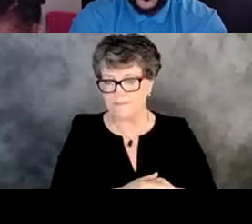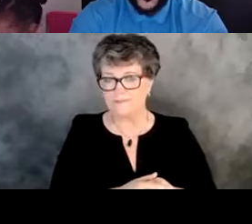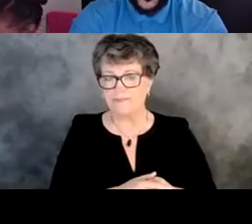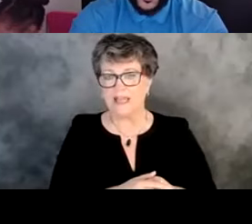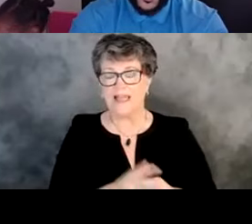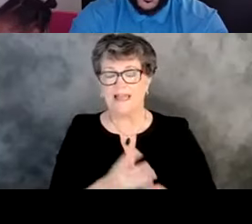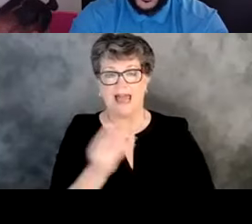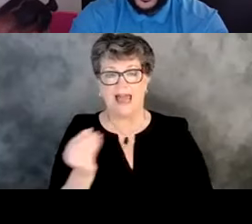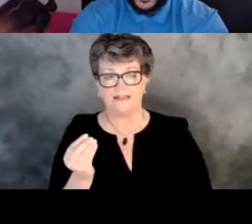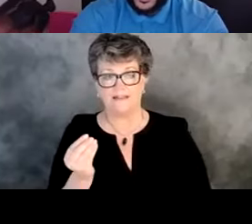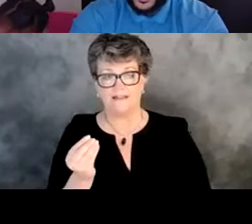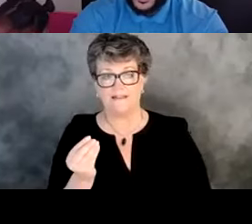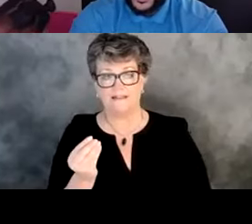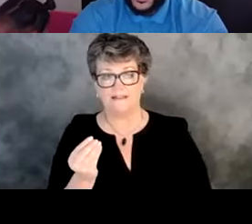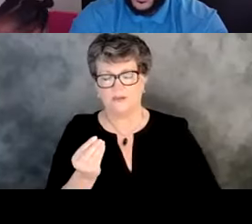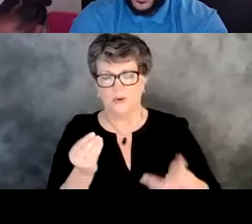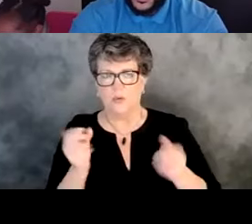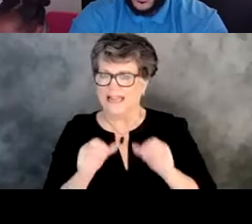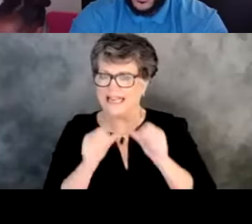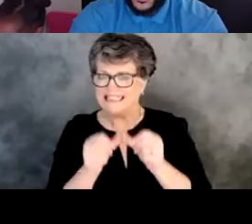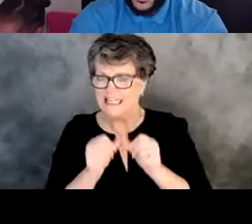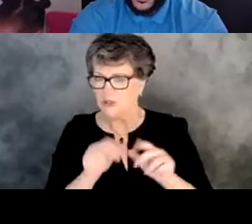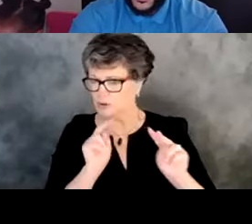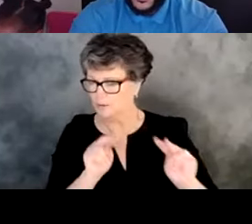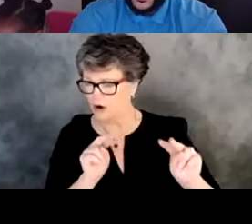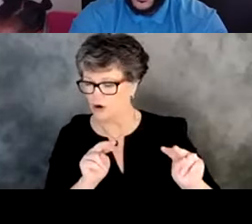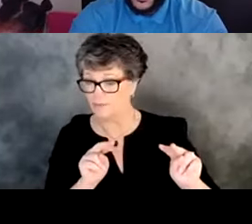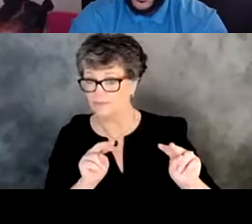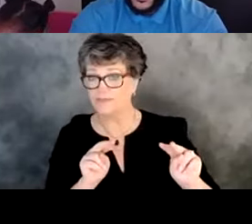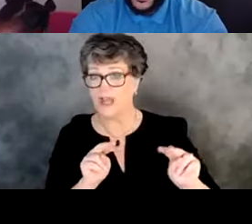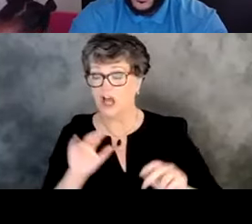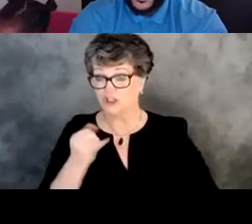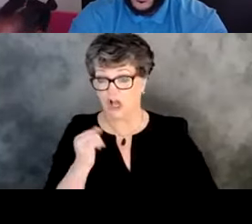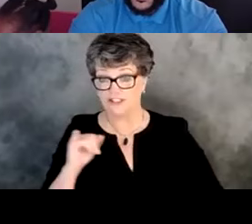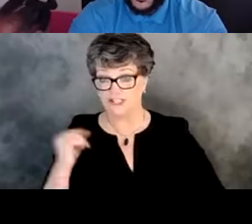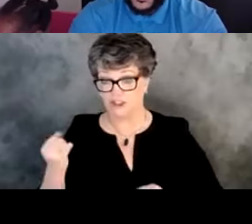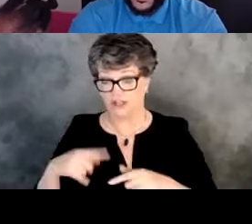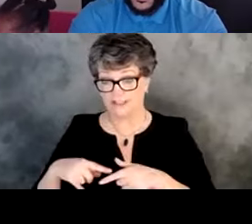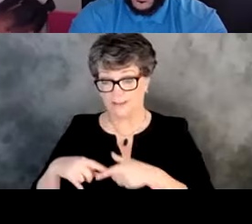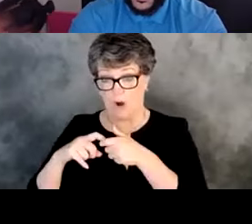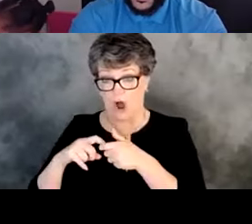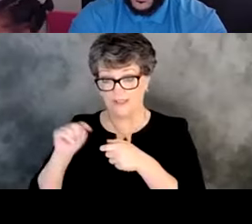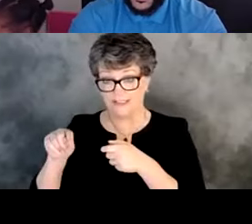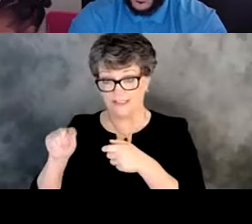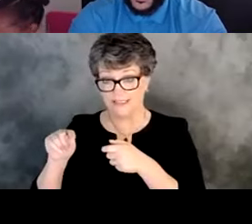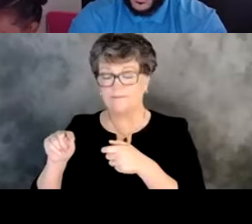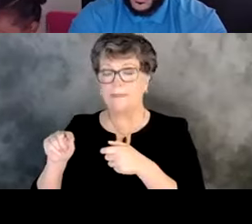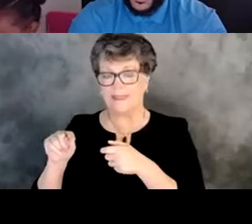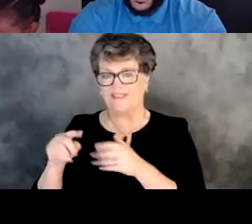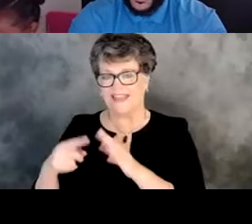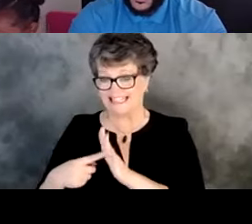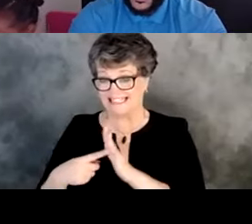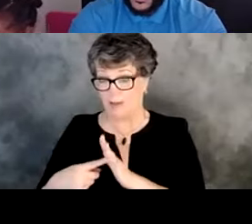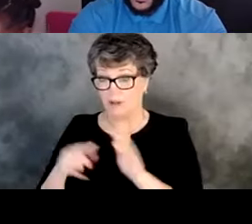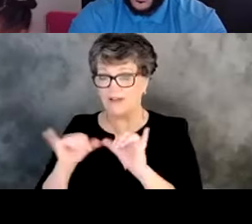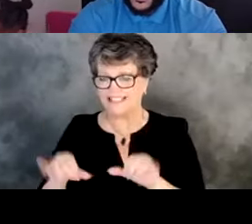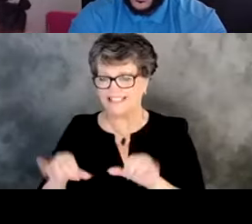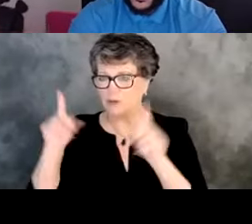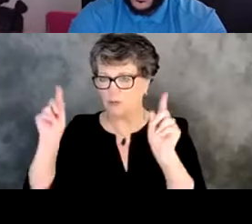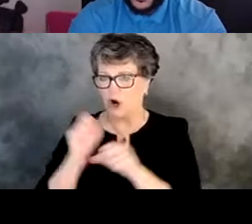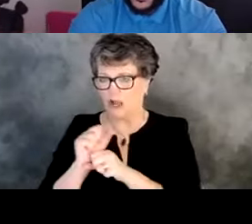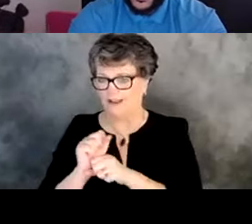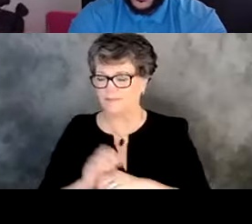And it's one of these things that where we continue to monitor. The pause on Johnson & Johnson is an example of the system working.